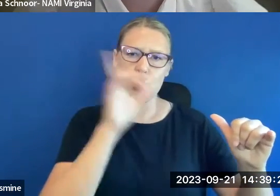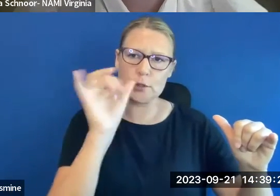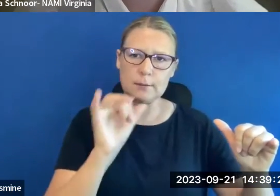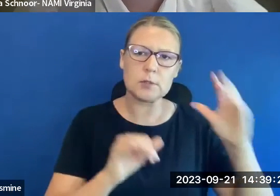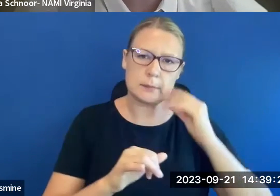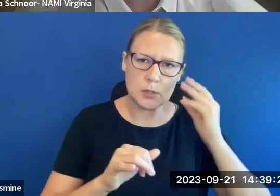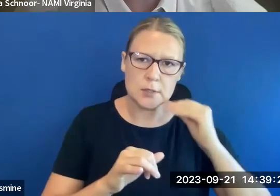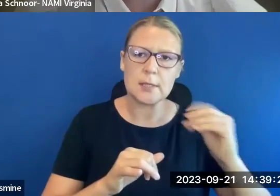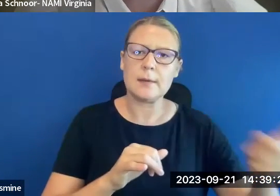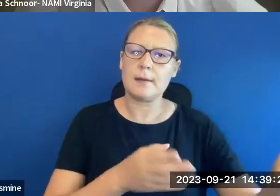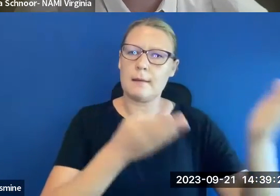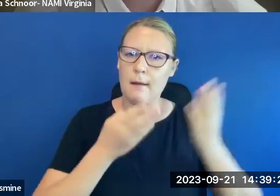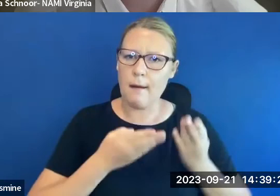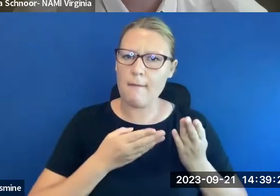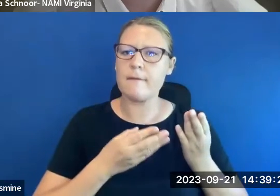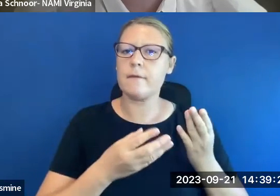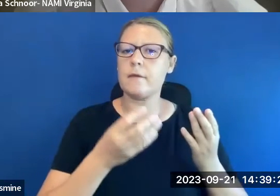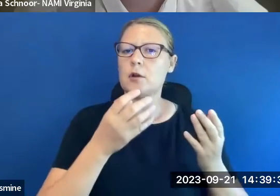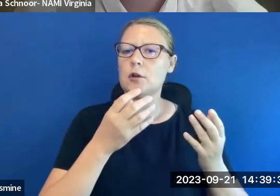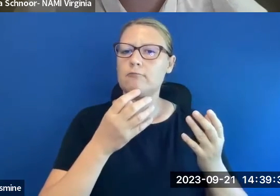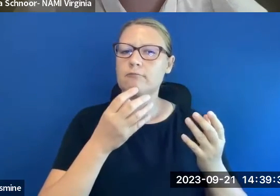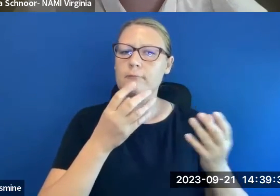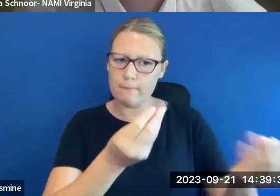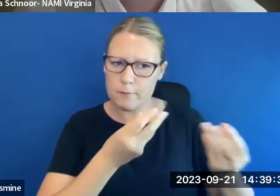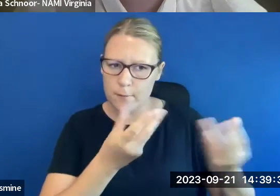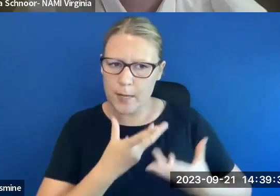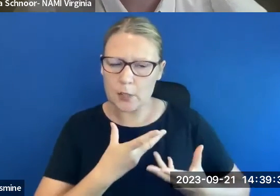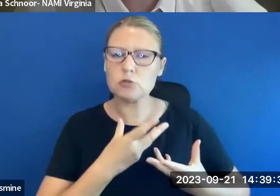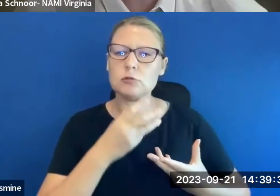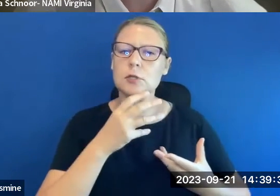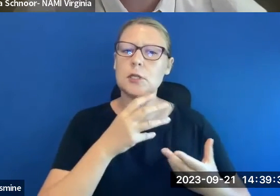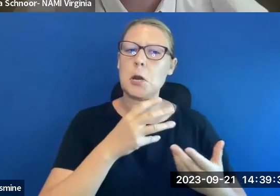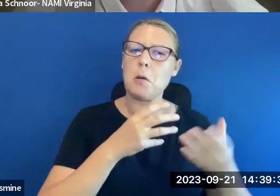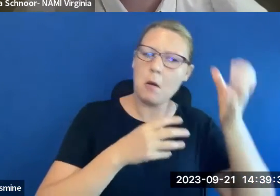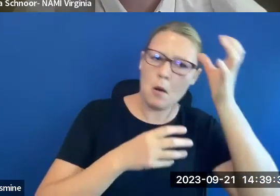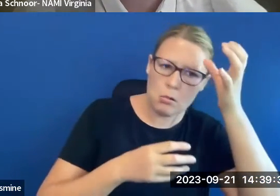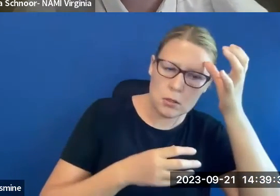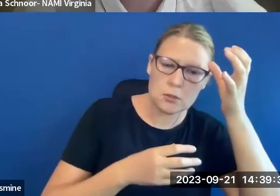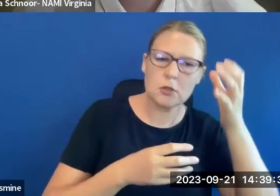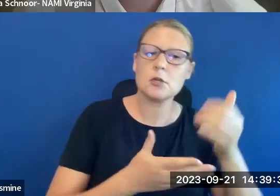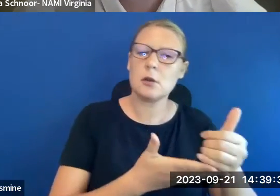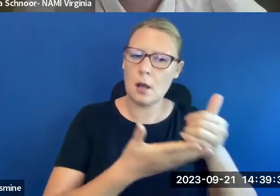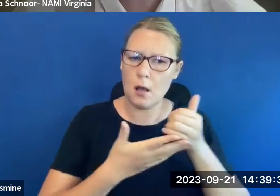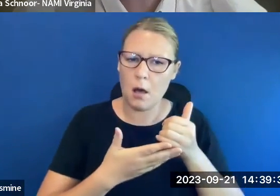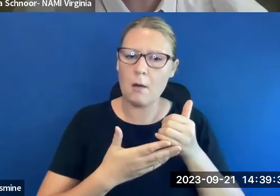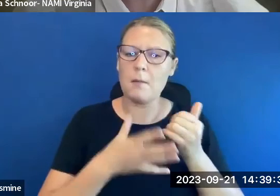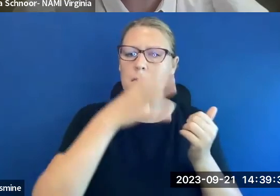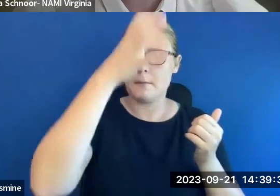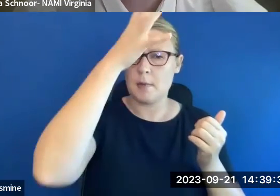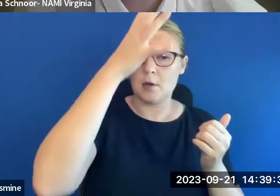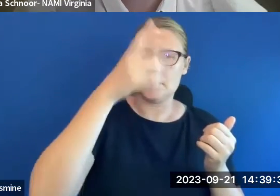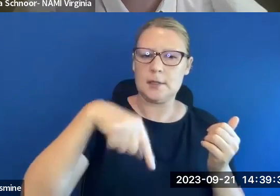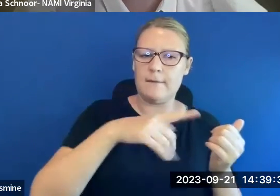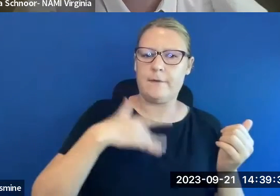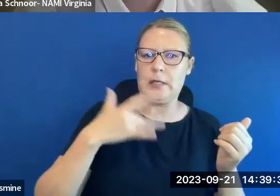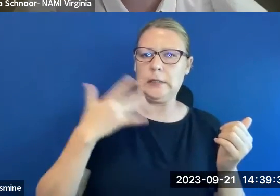themselves and can offer insight and solutions can be very useful to parents when it feels like there's nowhere to turn. Because I